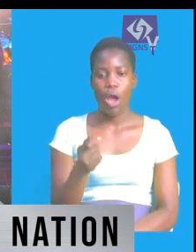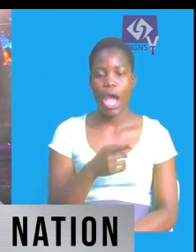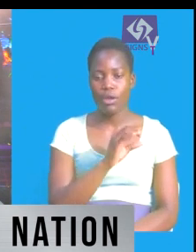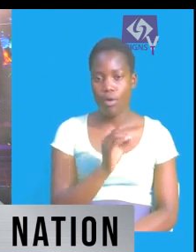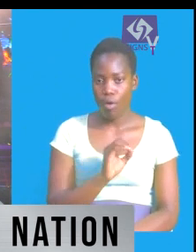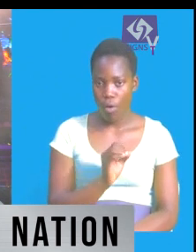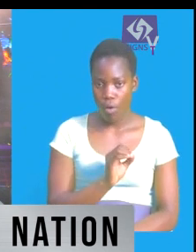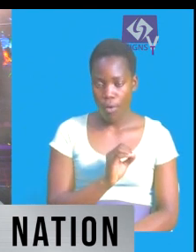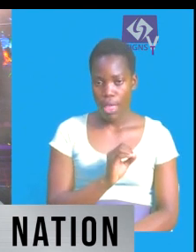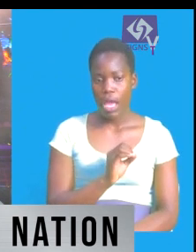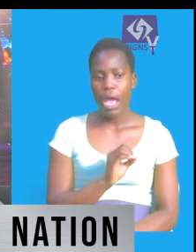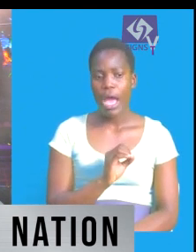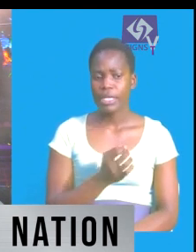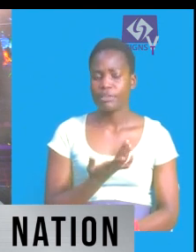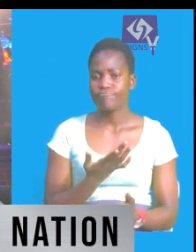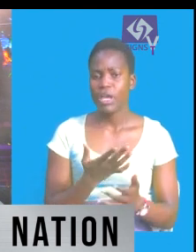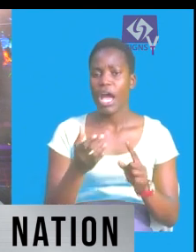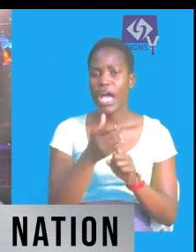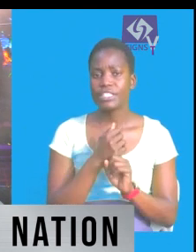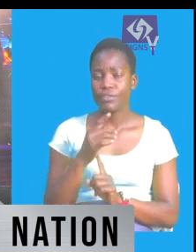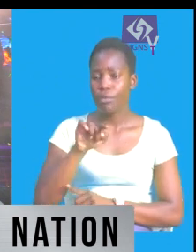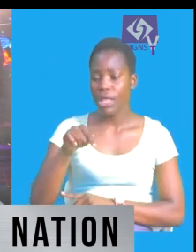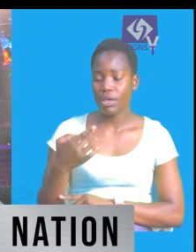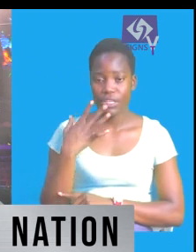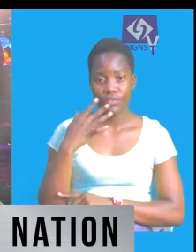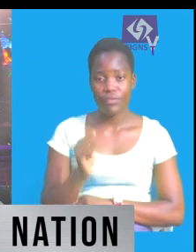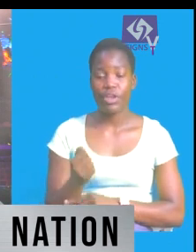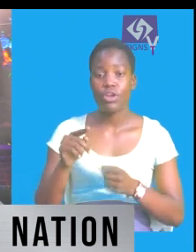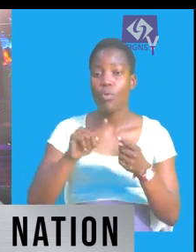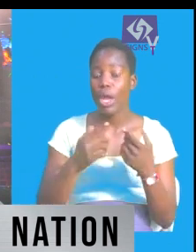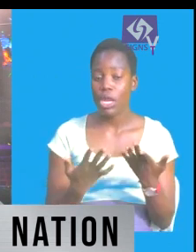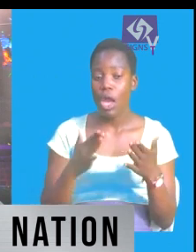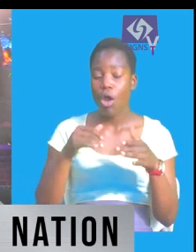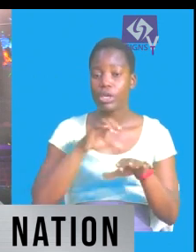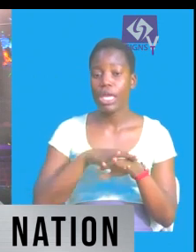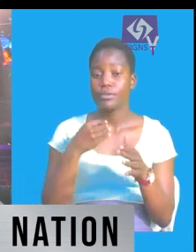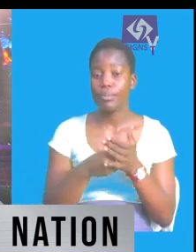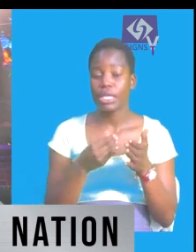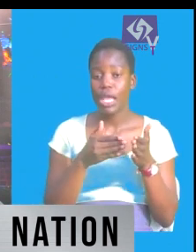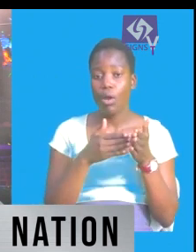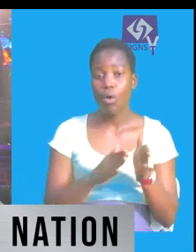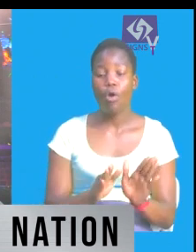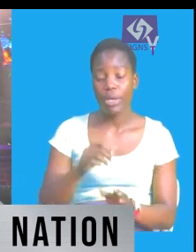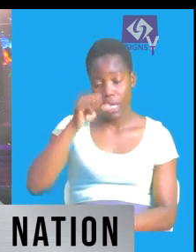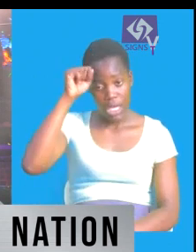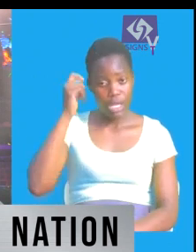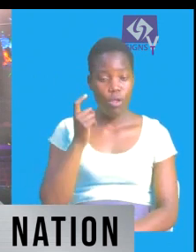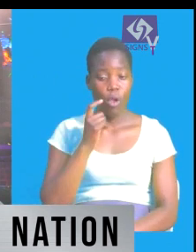hiyo 1,500, ama ile pesa ya kufungua hiyo kinyozi or hiyo fruit parlor